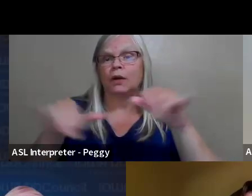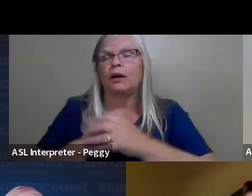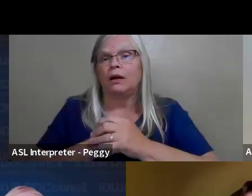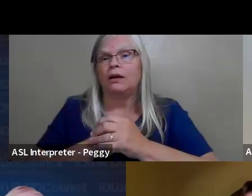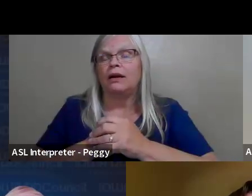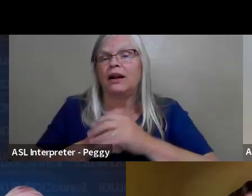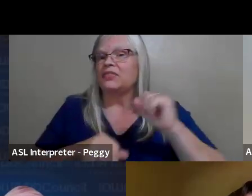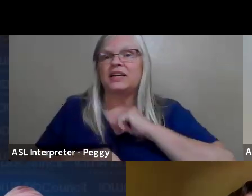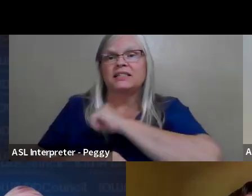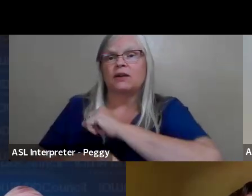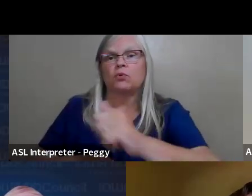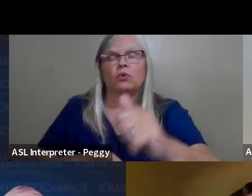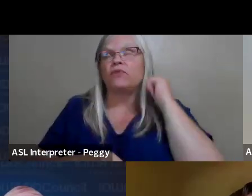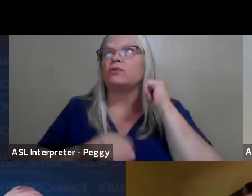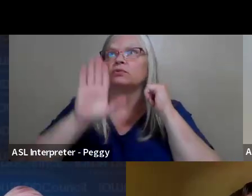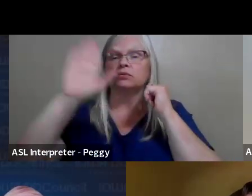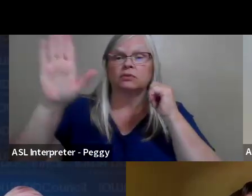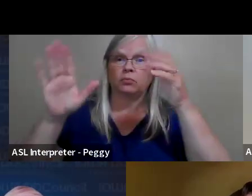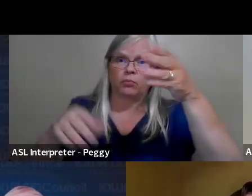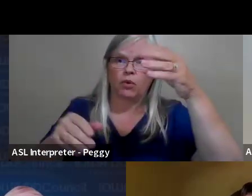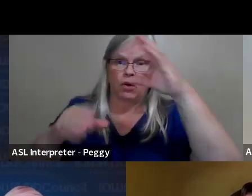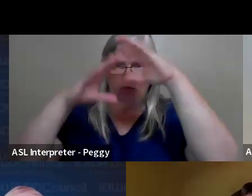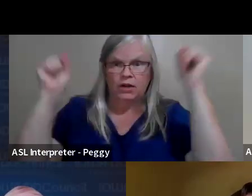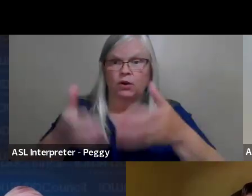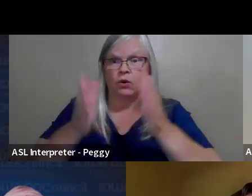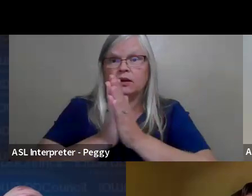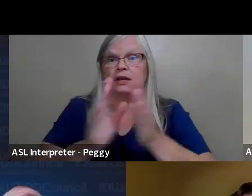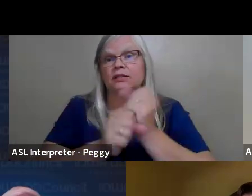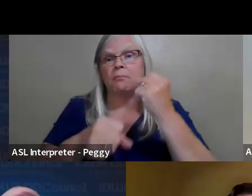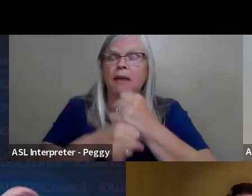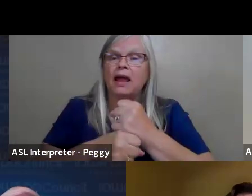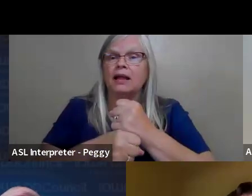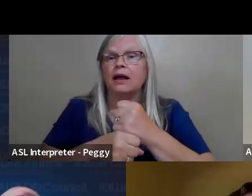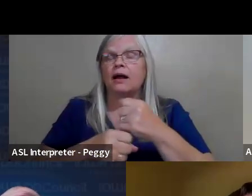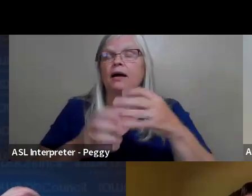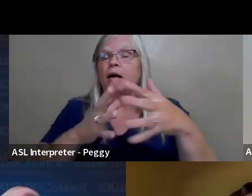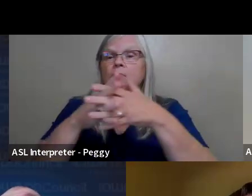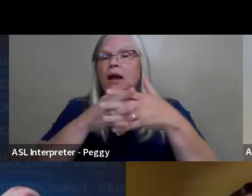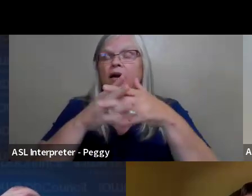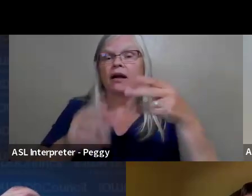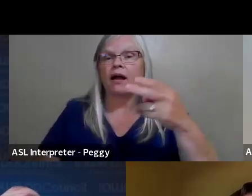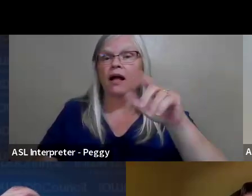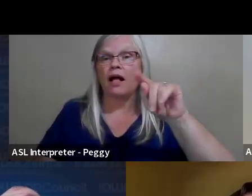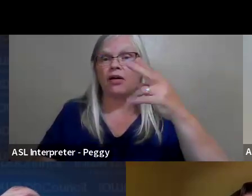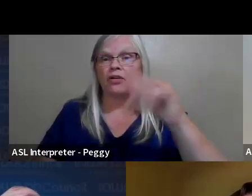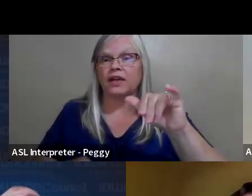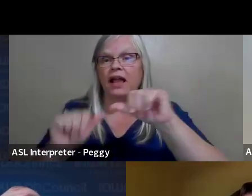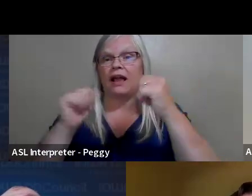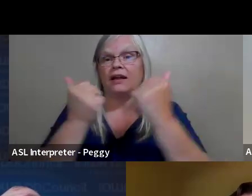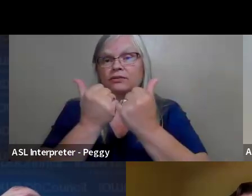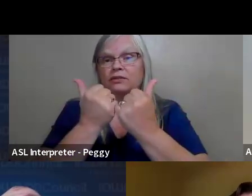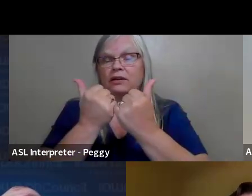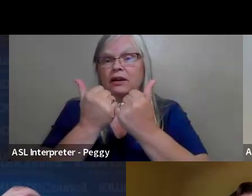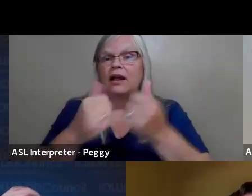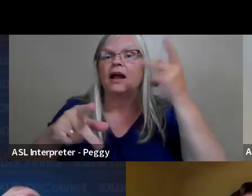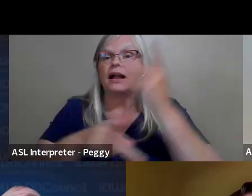Senate refused the president's request to create a Make America Healthy Again agency, and he kept all